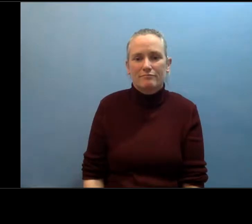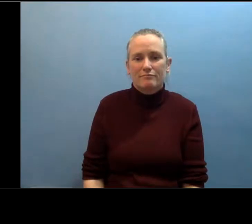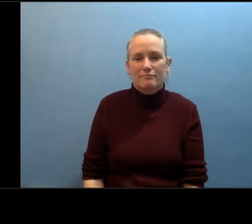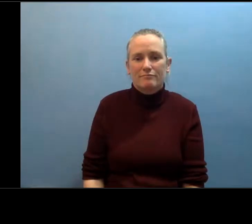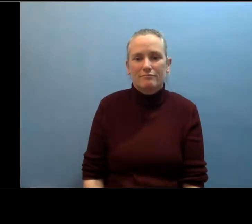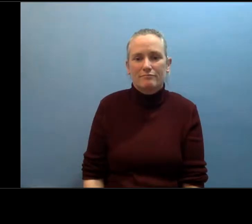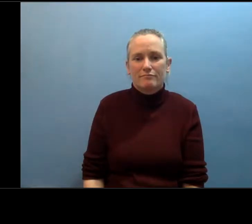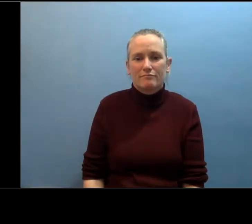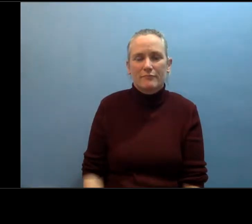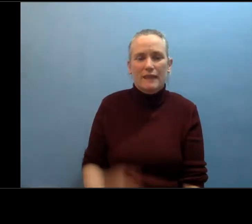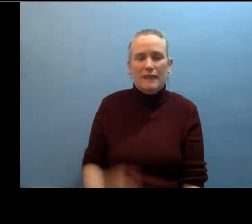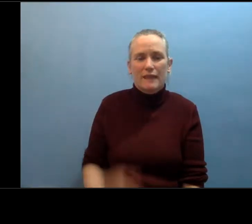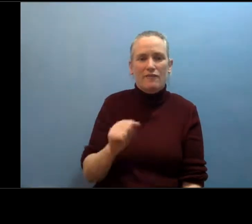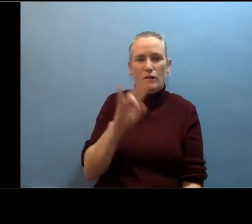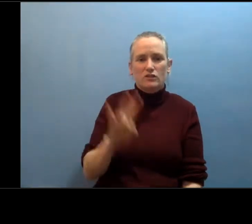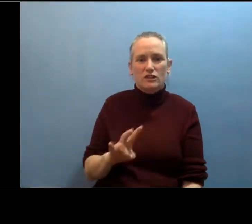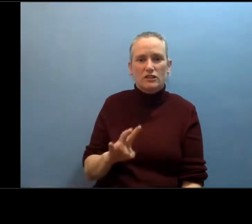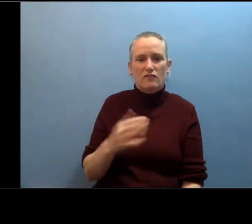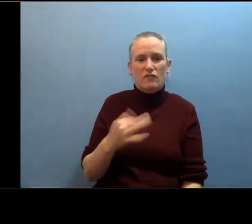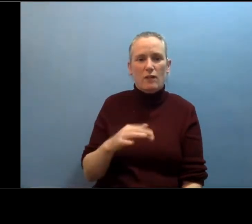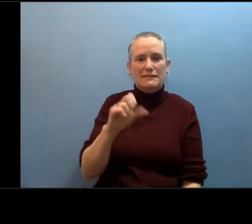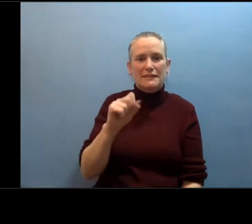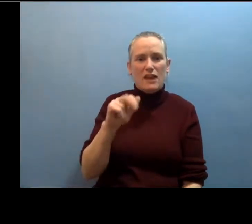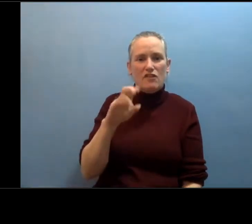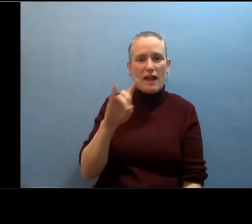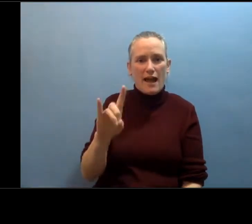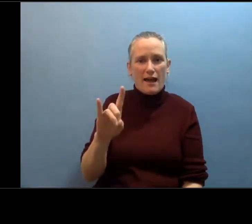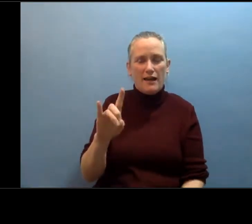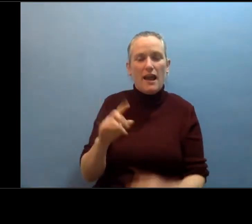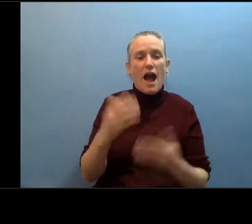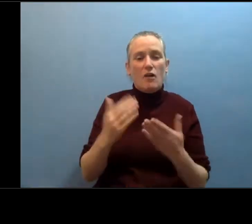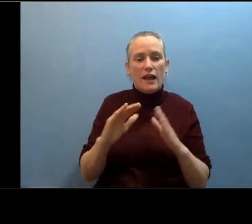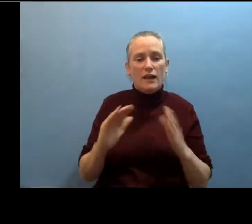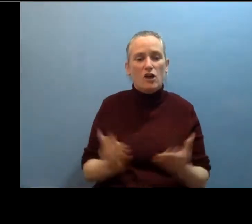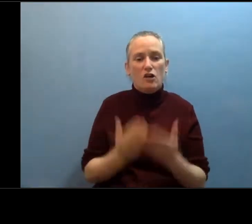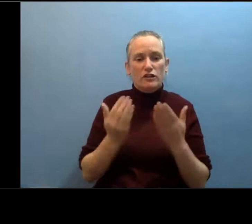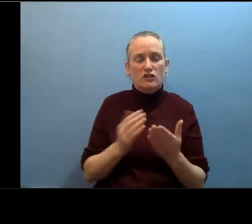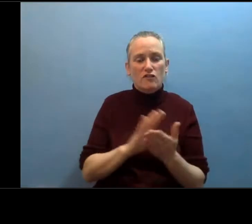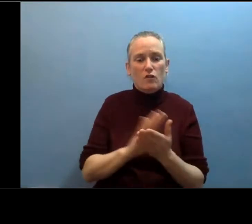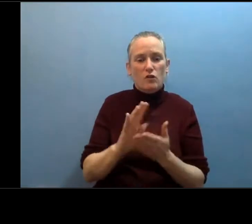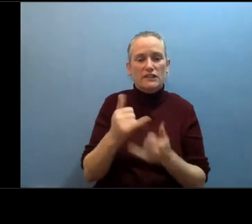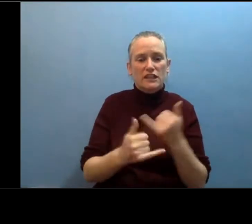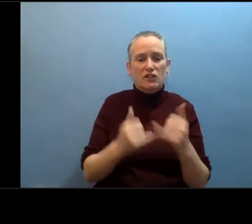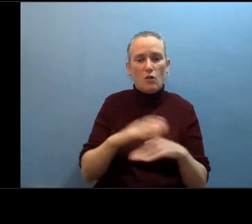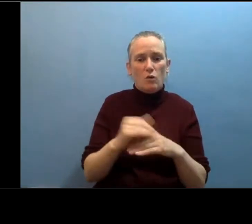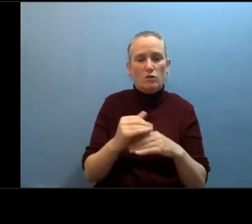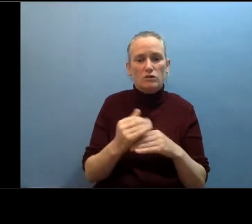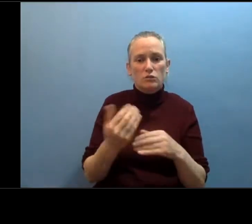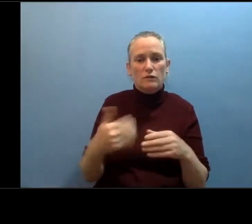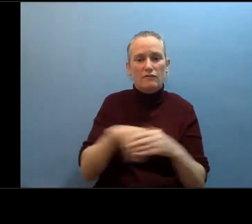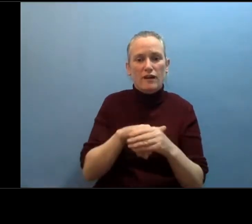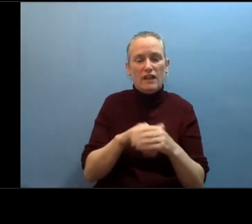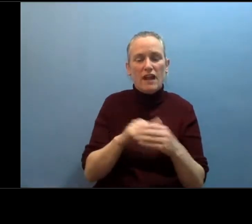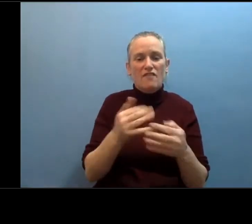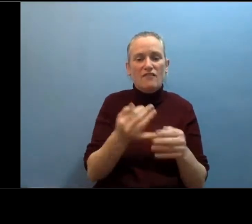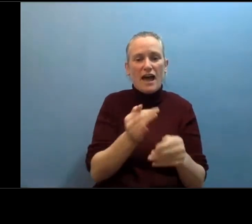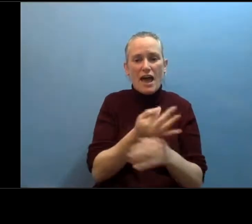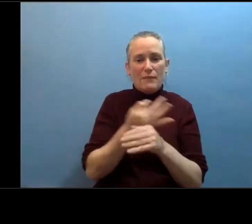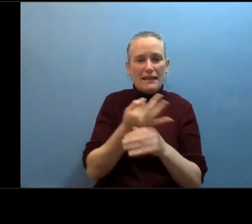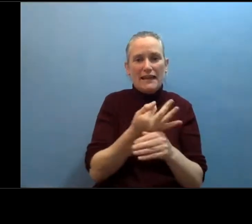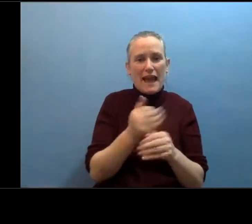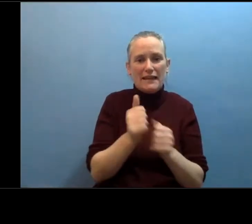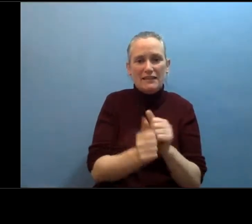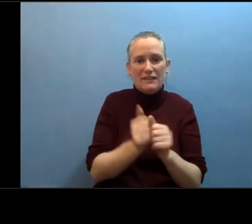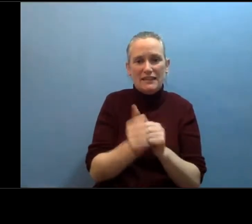I've got a question from Sarah. How can I encourage my 14-year-old to take part in family activities and not spend too much time in her